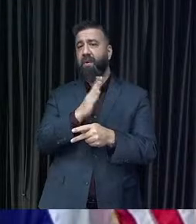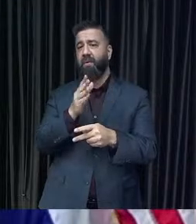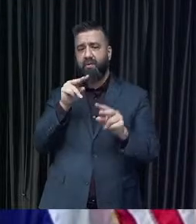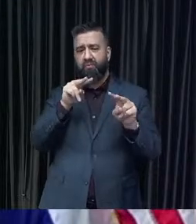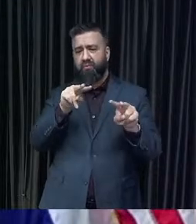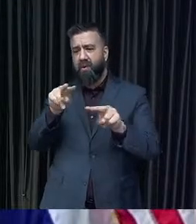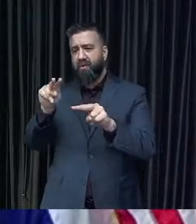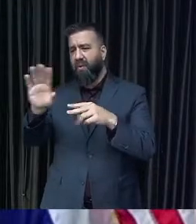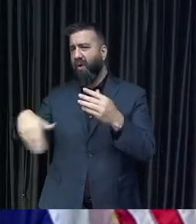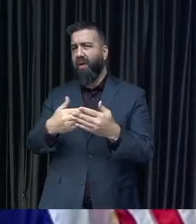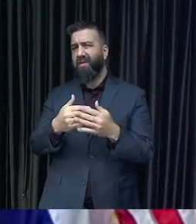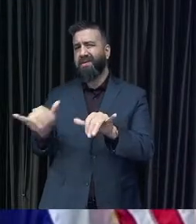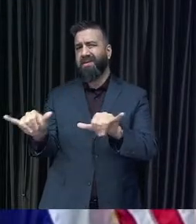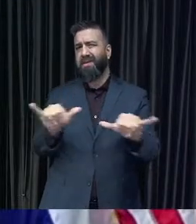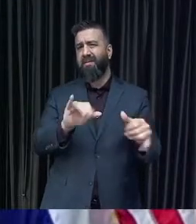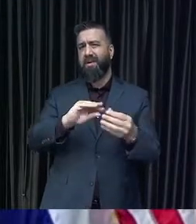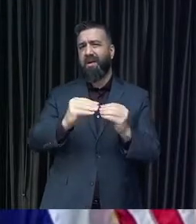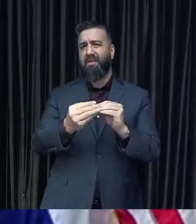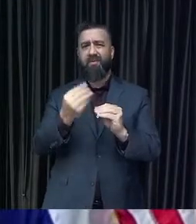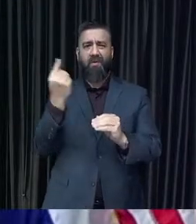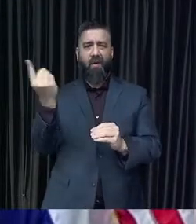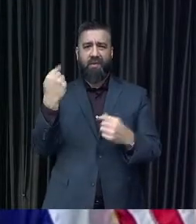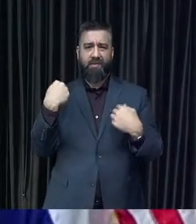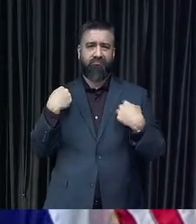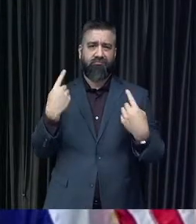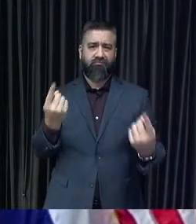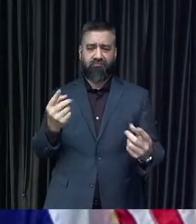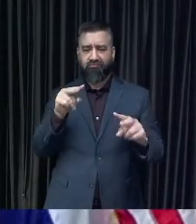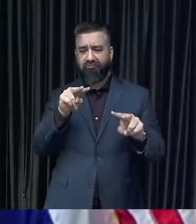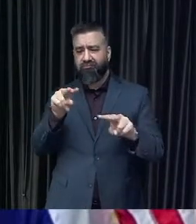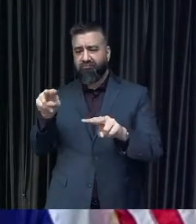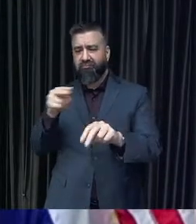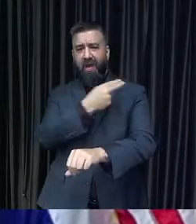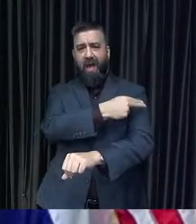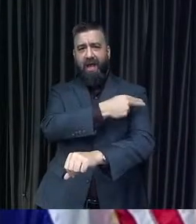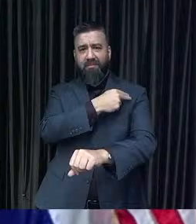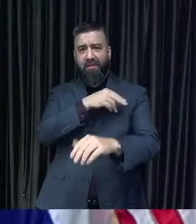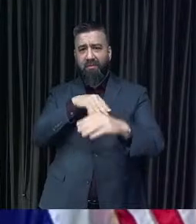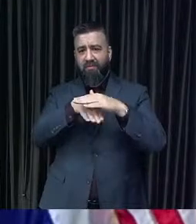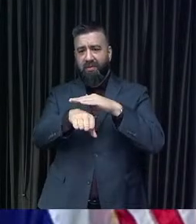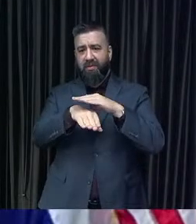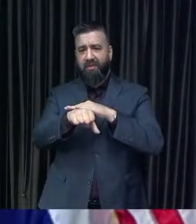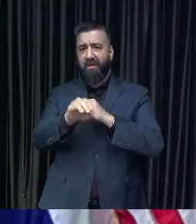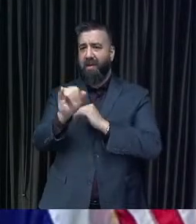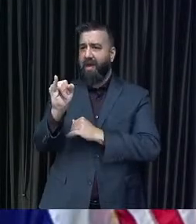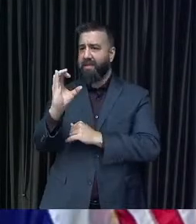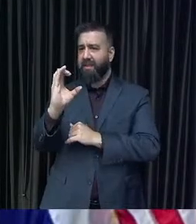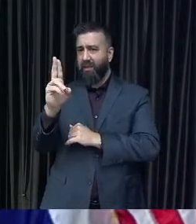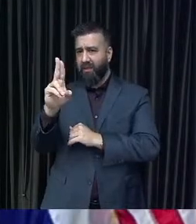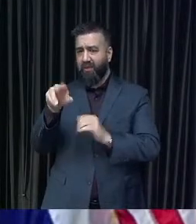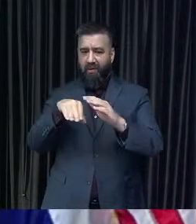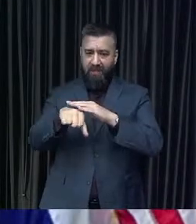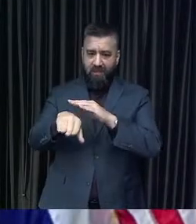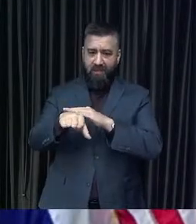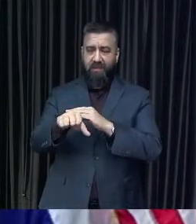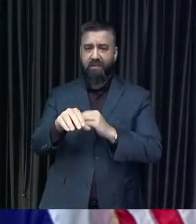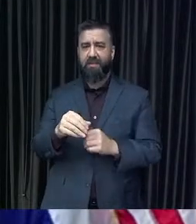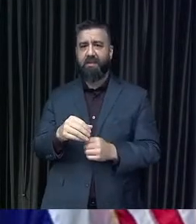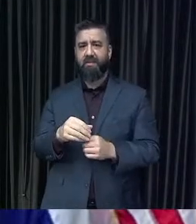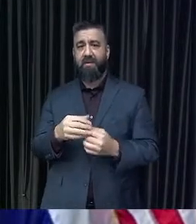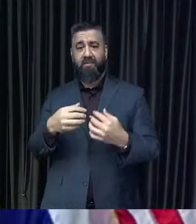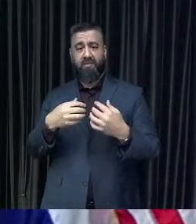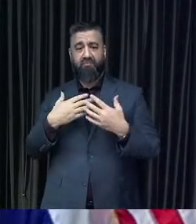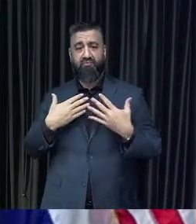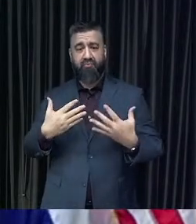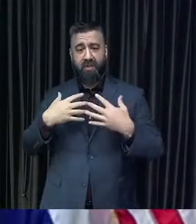all the same markers that we've always watched: hospital admissions, ICU admissions, ventilator availability, and